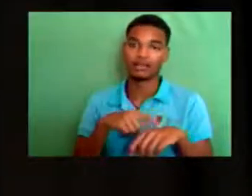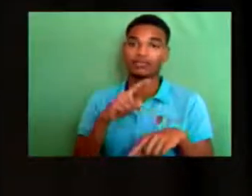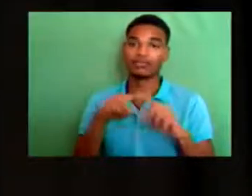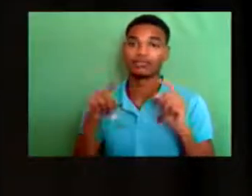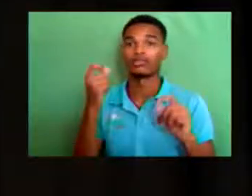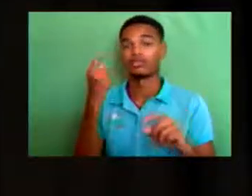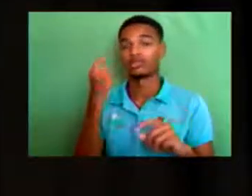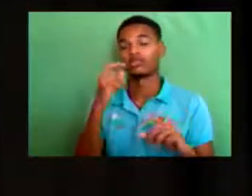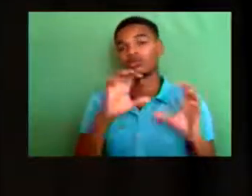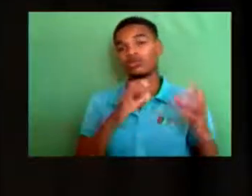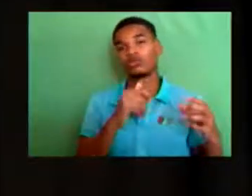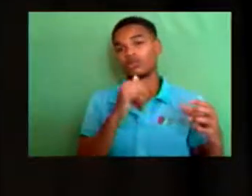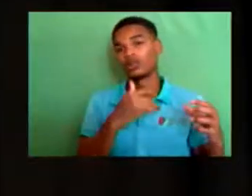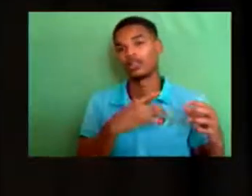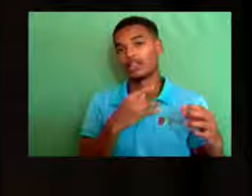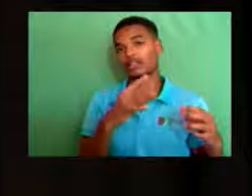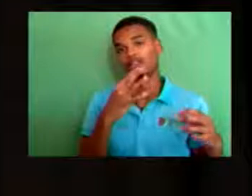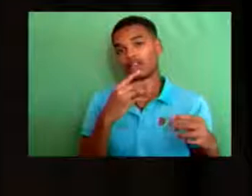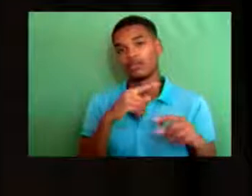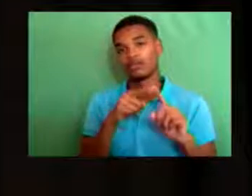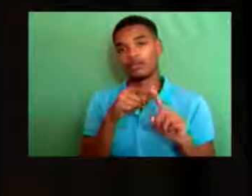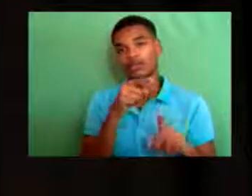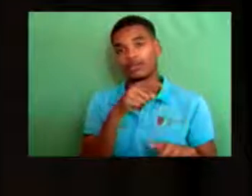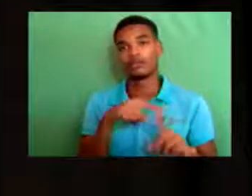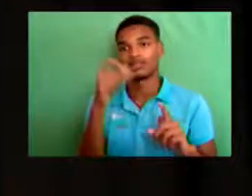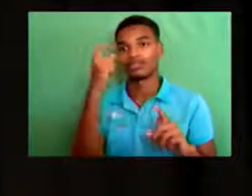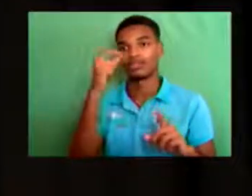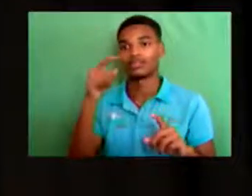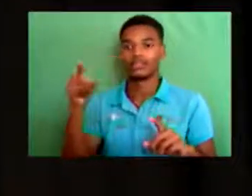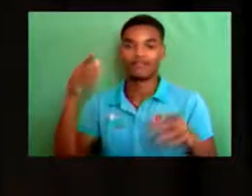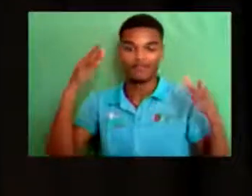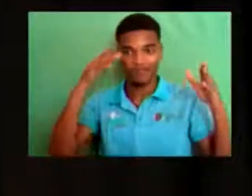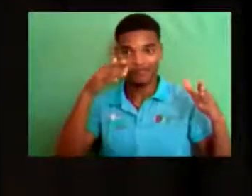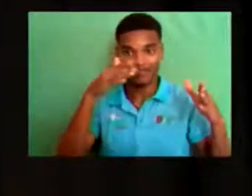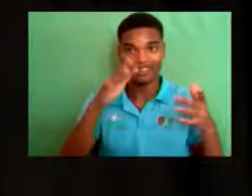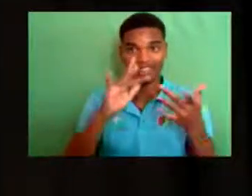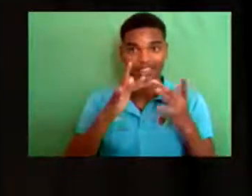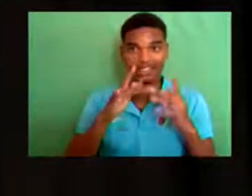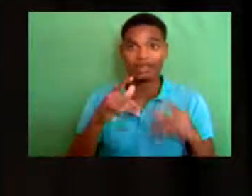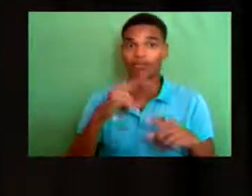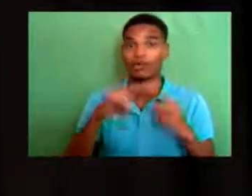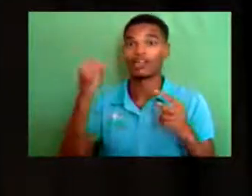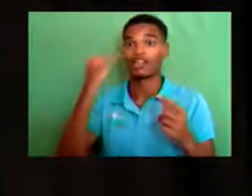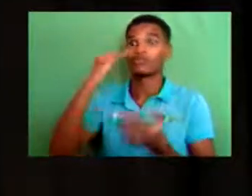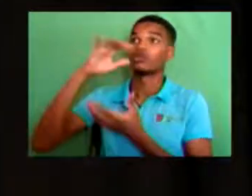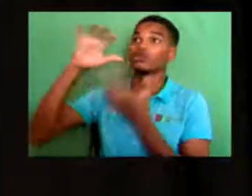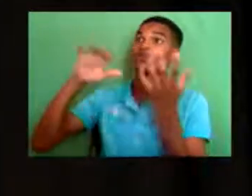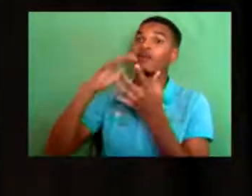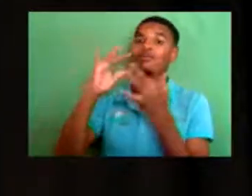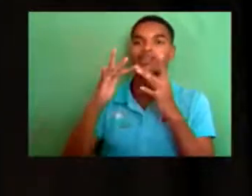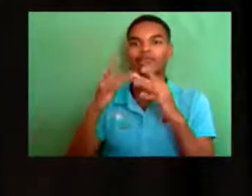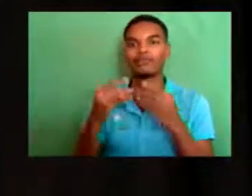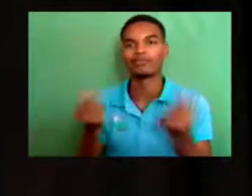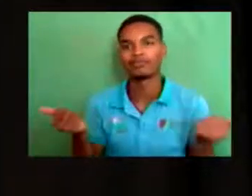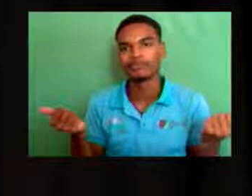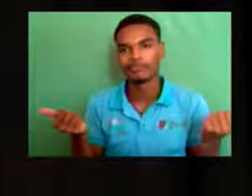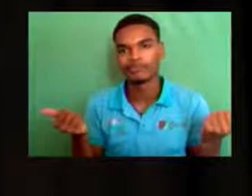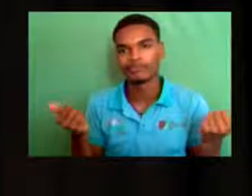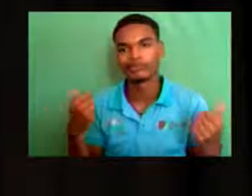all their eggs into the internet basket, if there's a storm, the internet is out. And we've seen this time and time